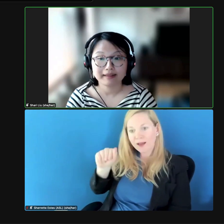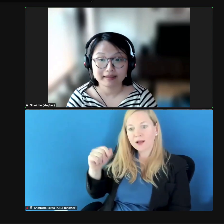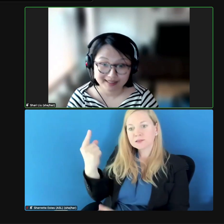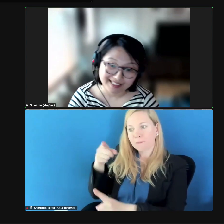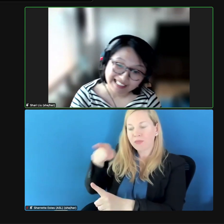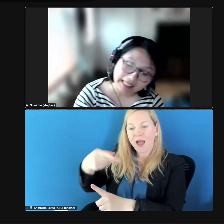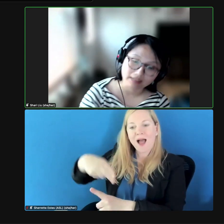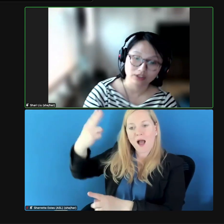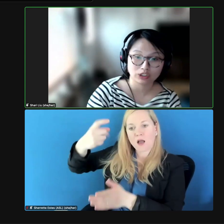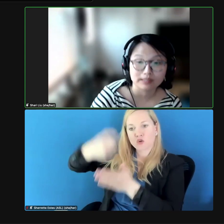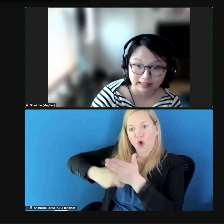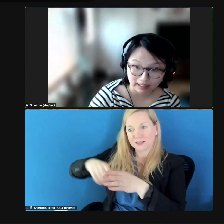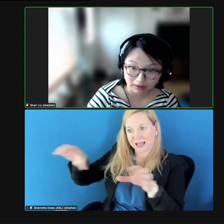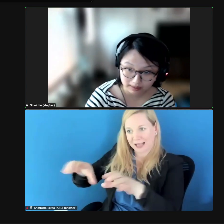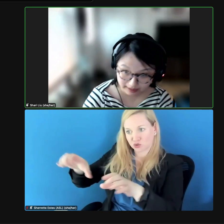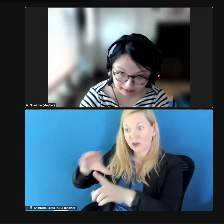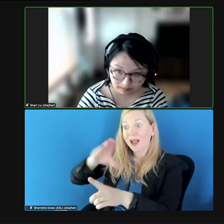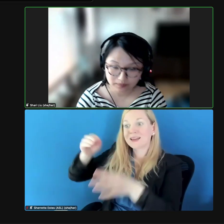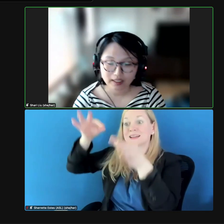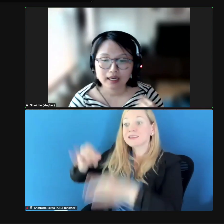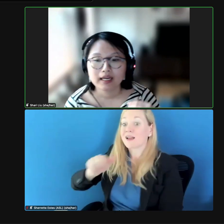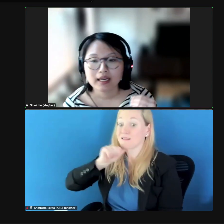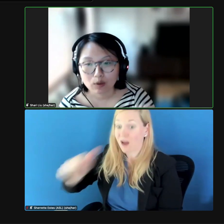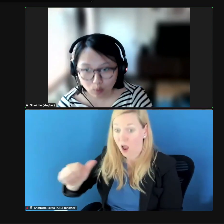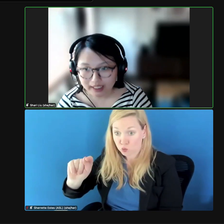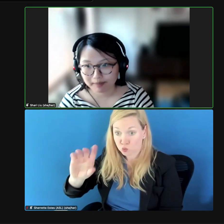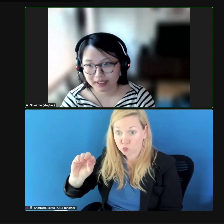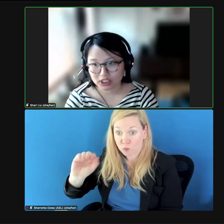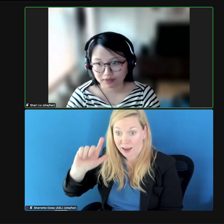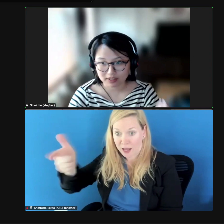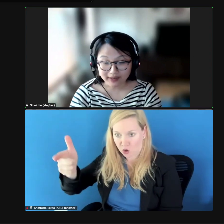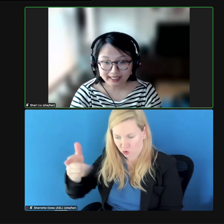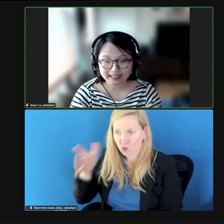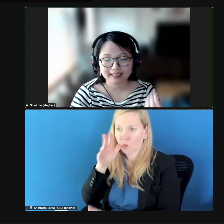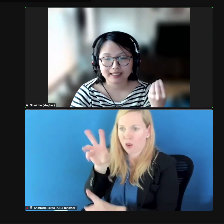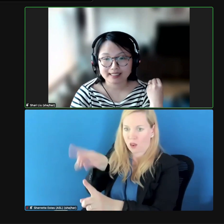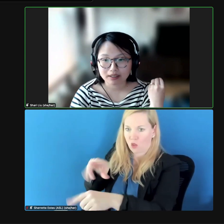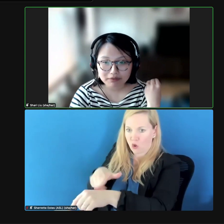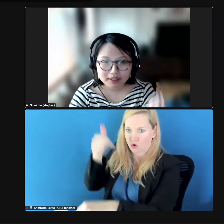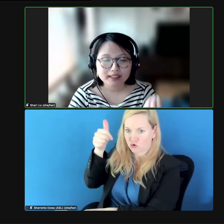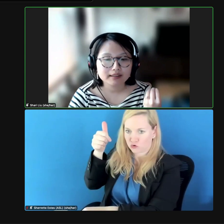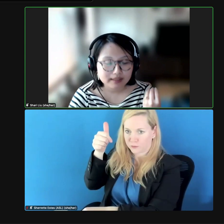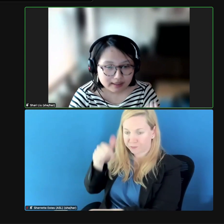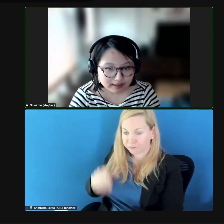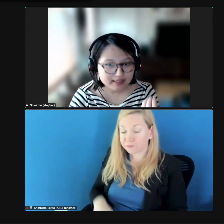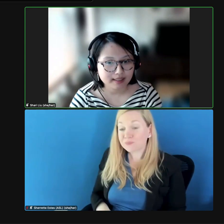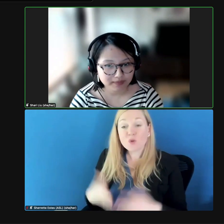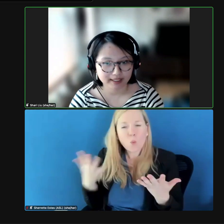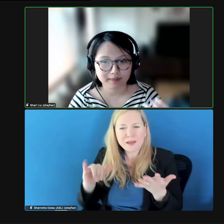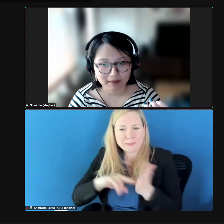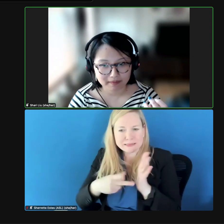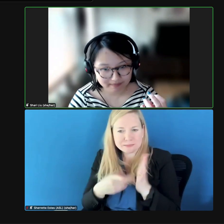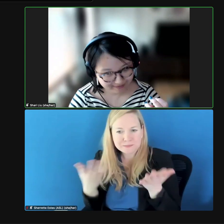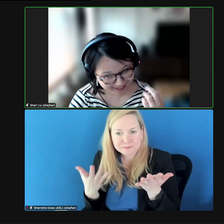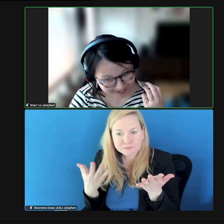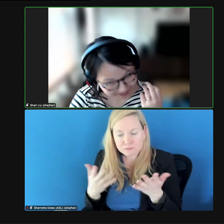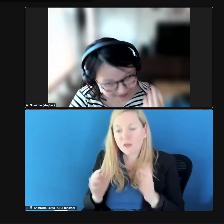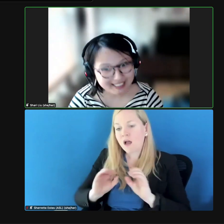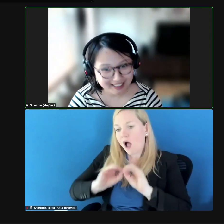goal and then decides against choosing that goal later. And one implication of this finding is that really there is something